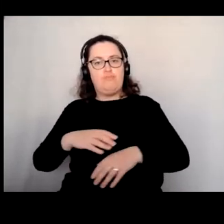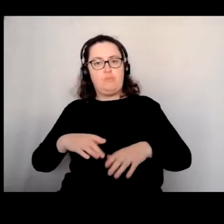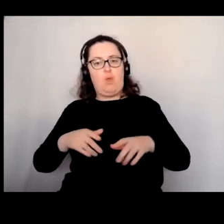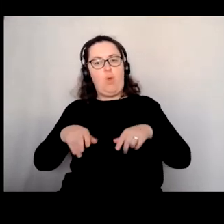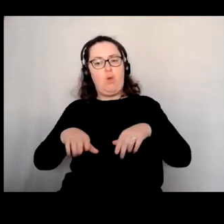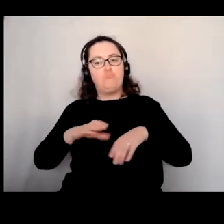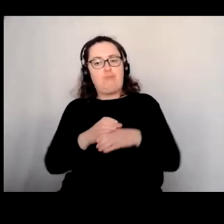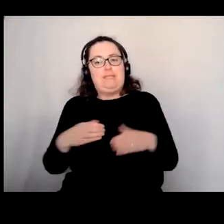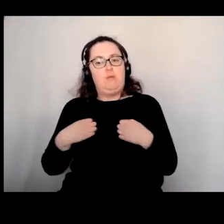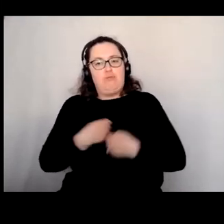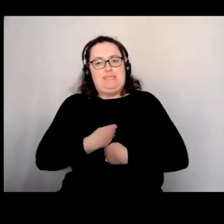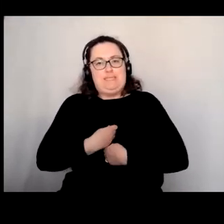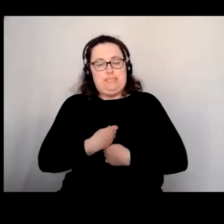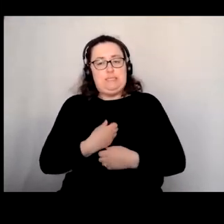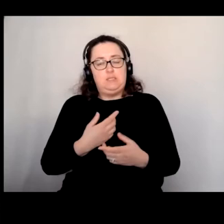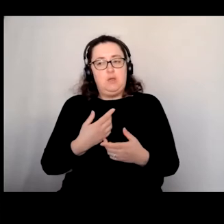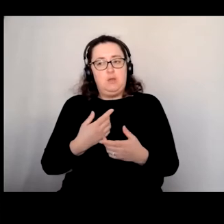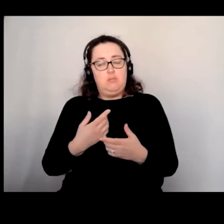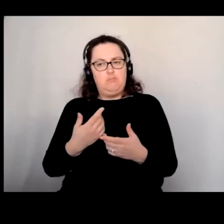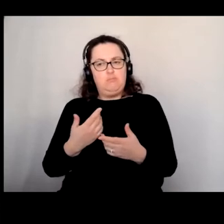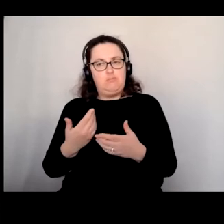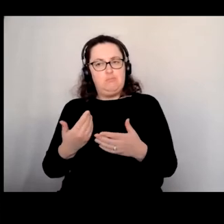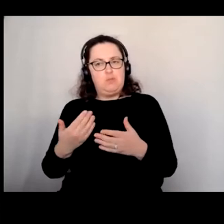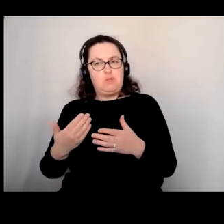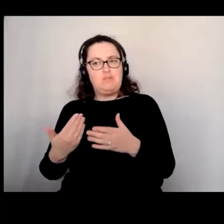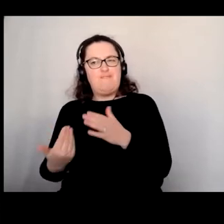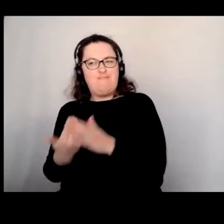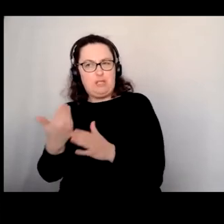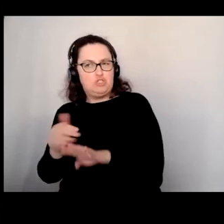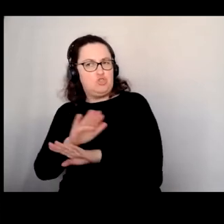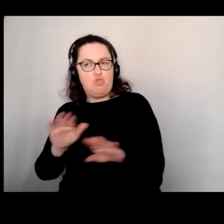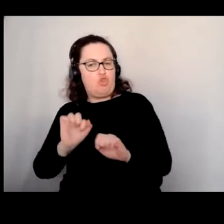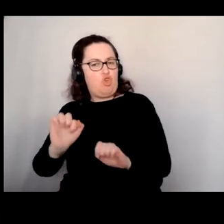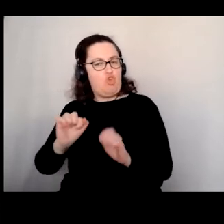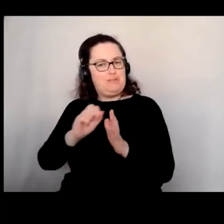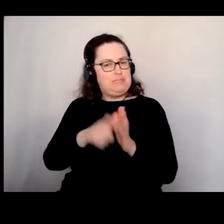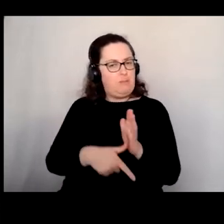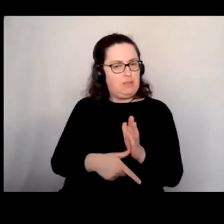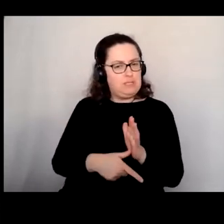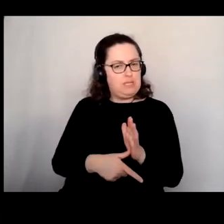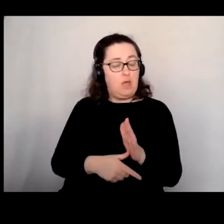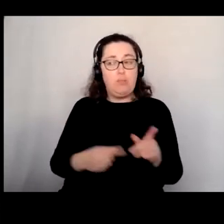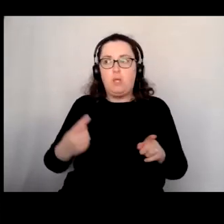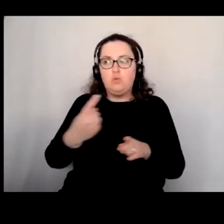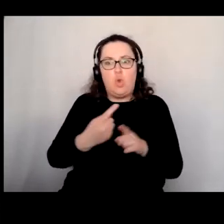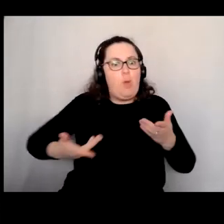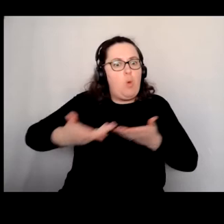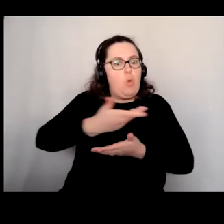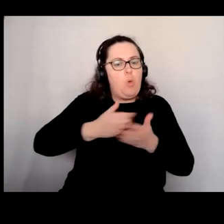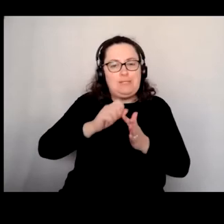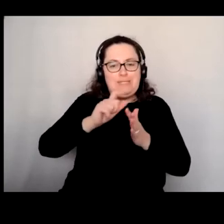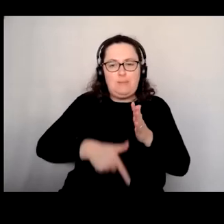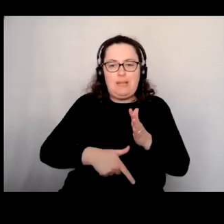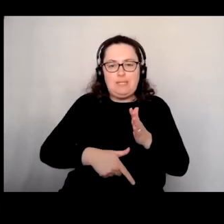fashion, not as a part of her disability. And it seems that when her disability is spoken about,